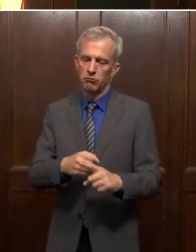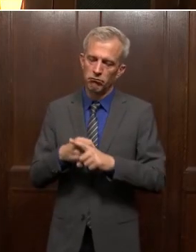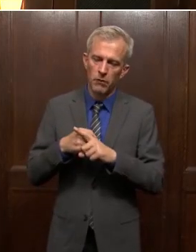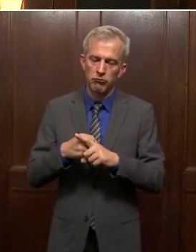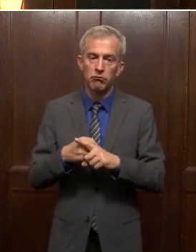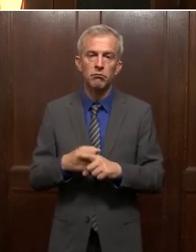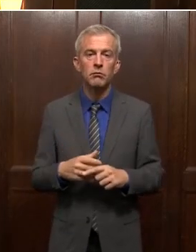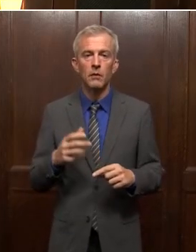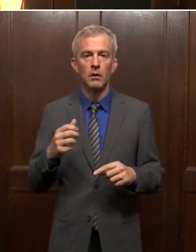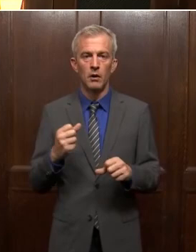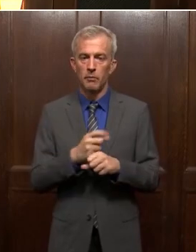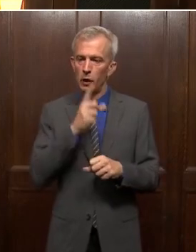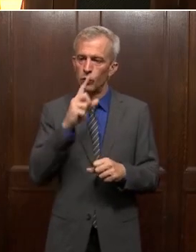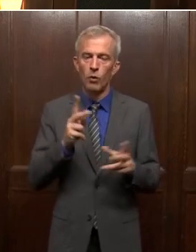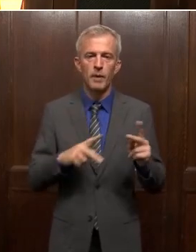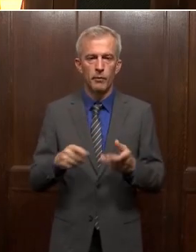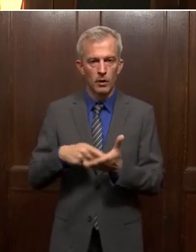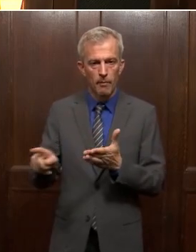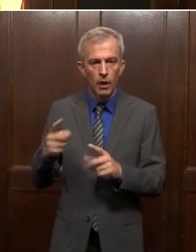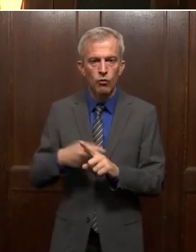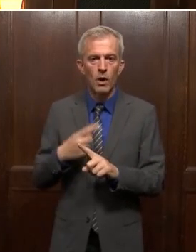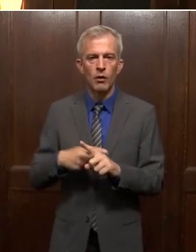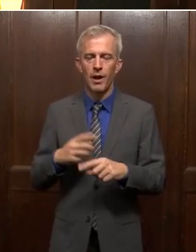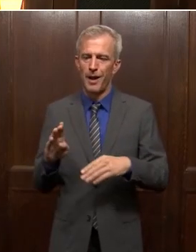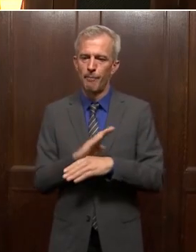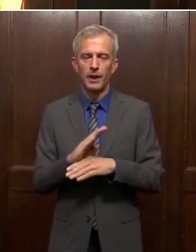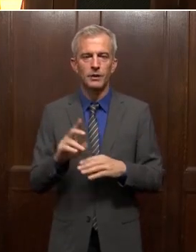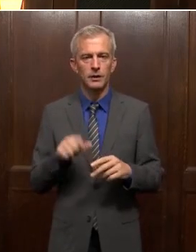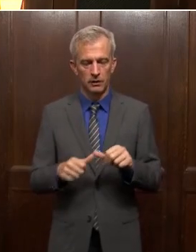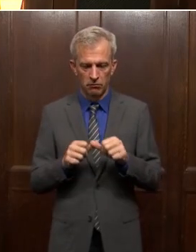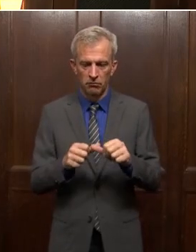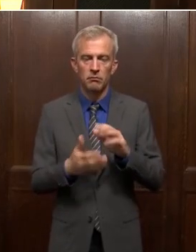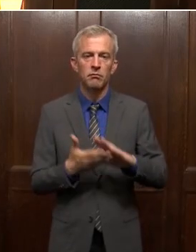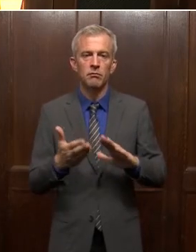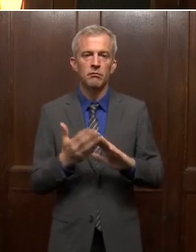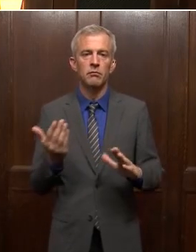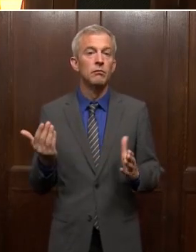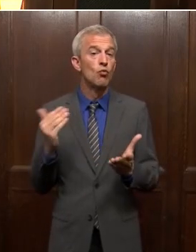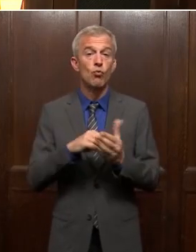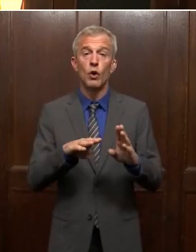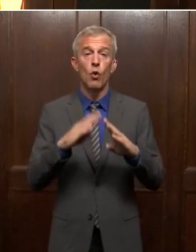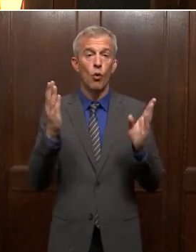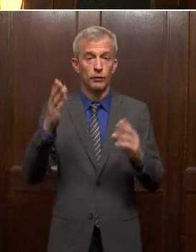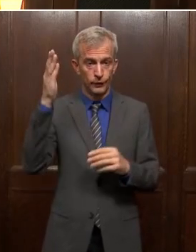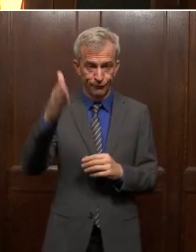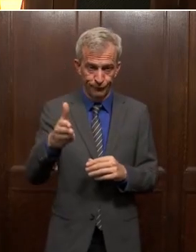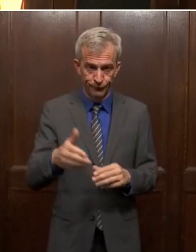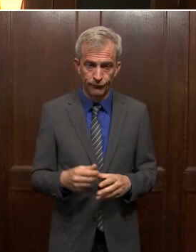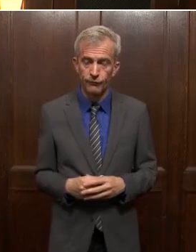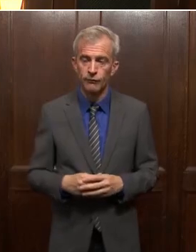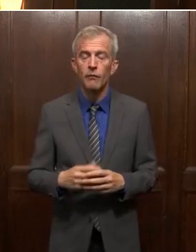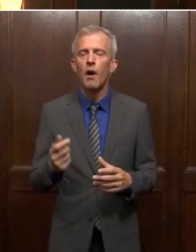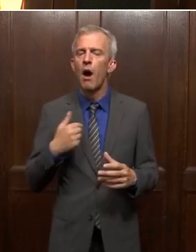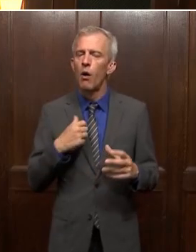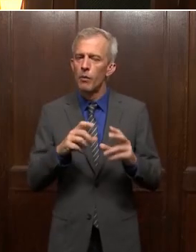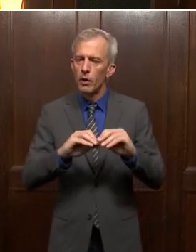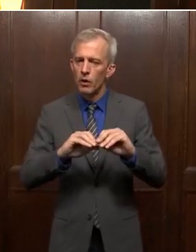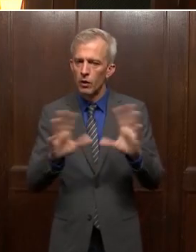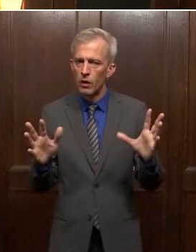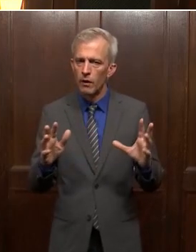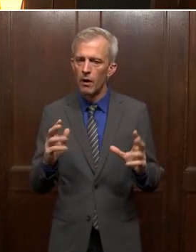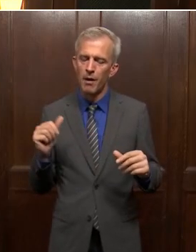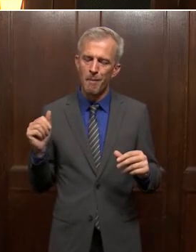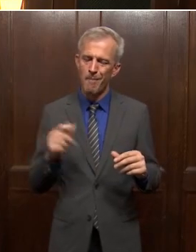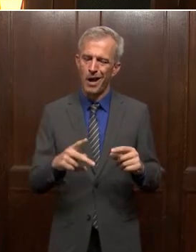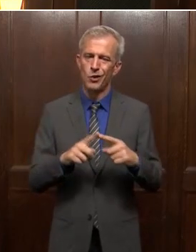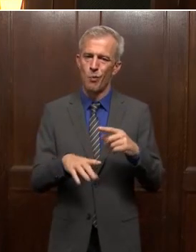that folks can make rent and businesses can stay afloat or reopen in the days ahead. Let me be clear, back to